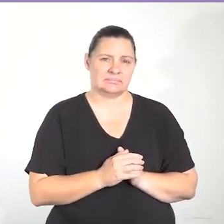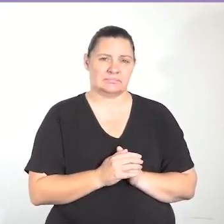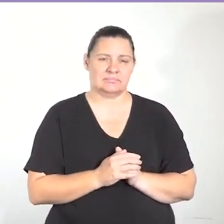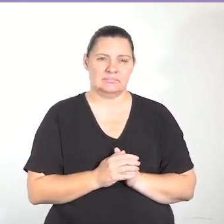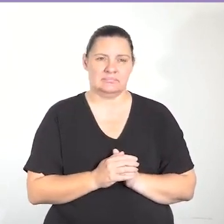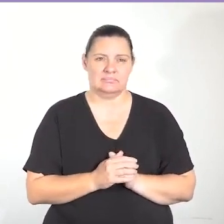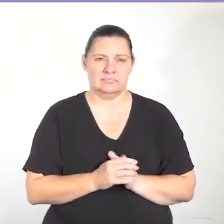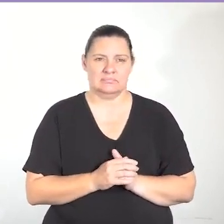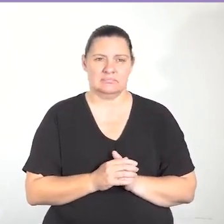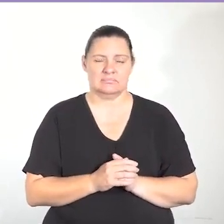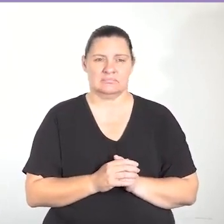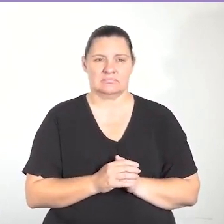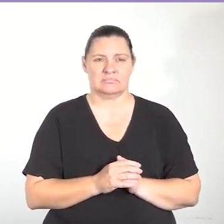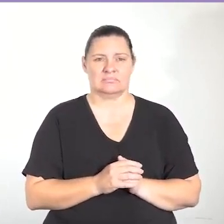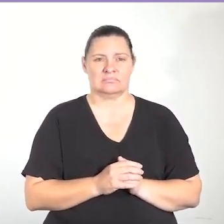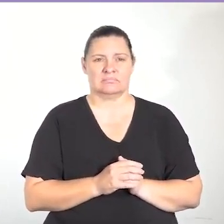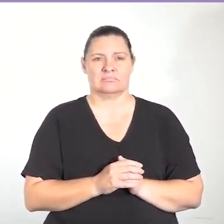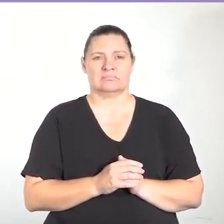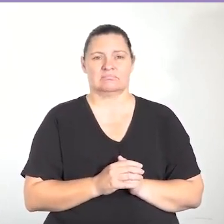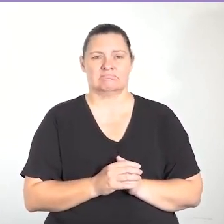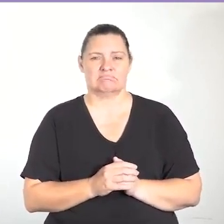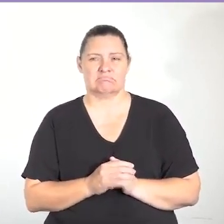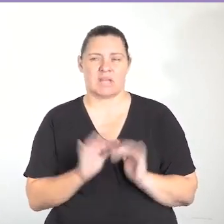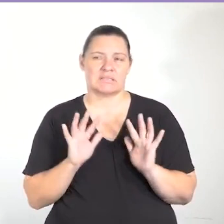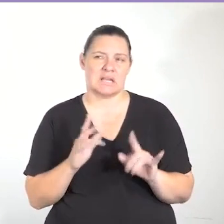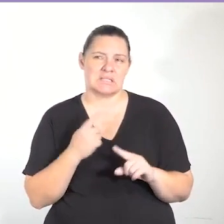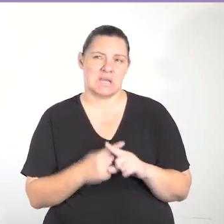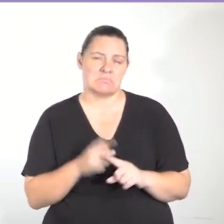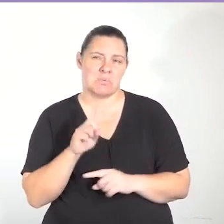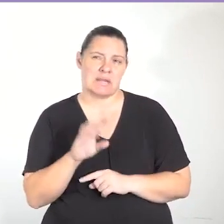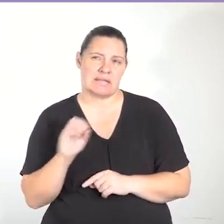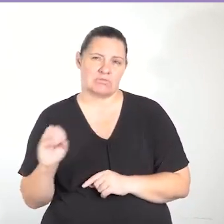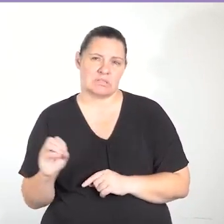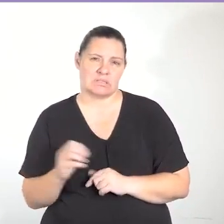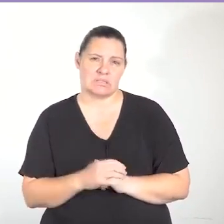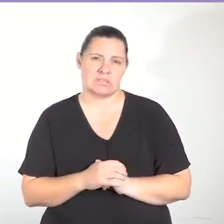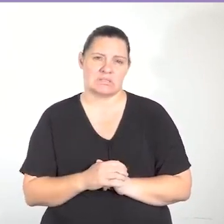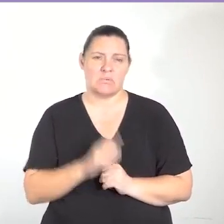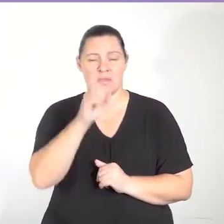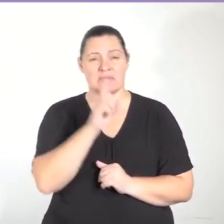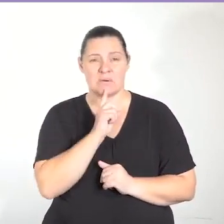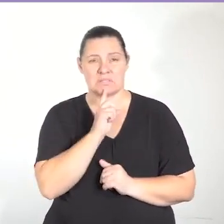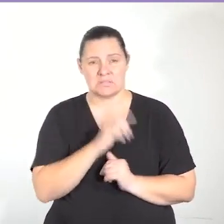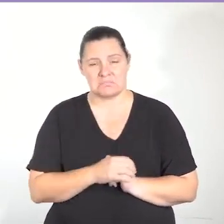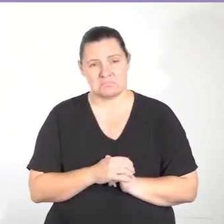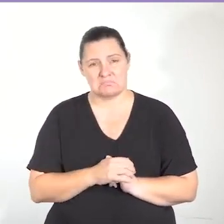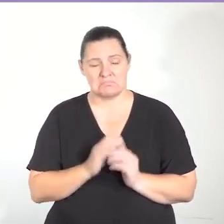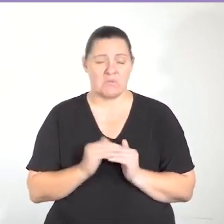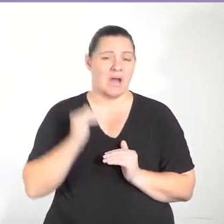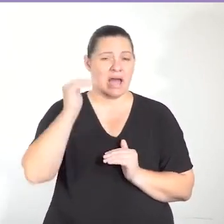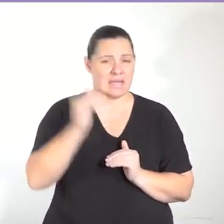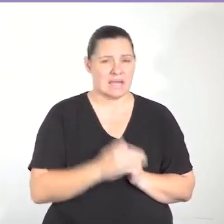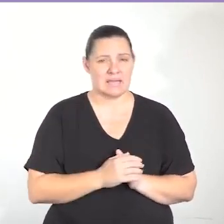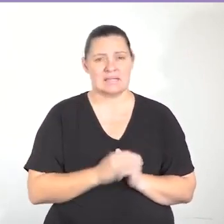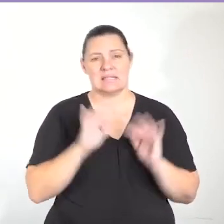So let's look at 10 times 100. That gives us 1,000. Let's